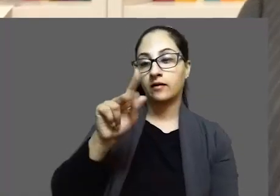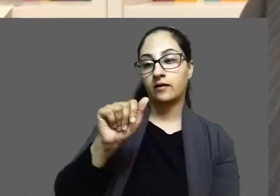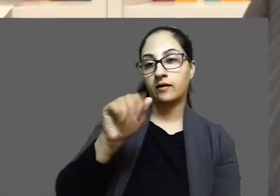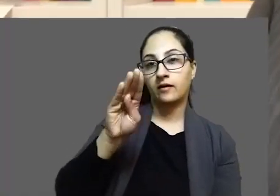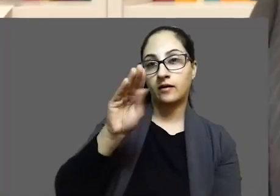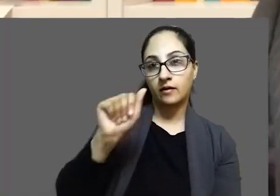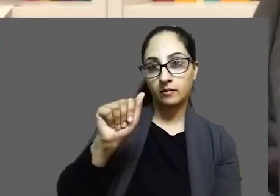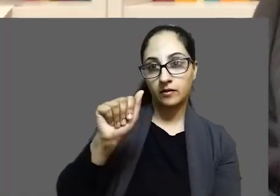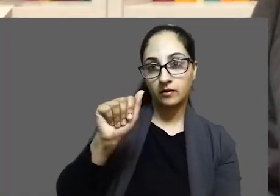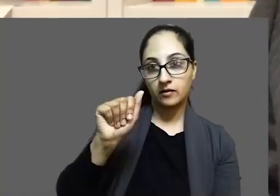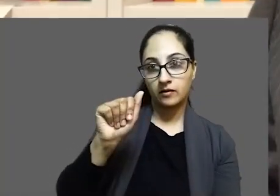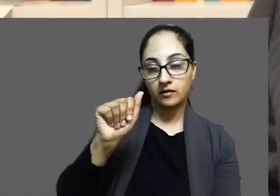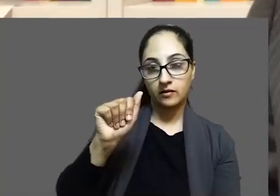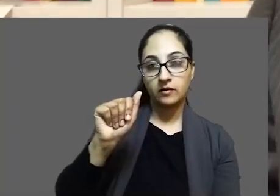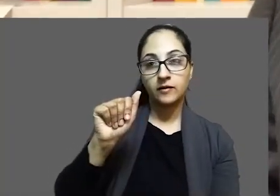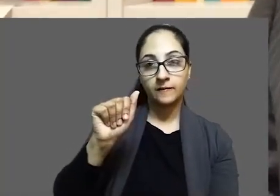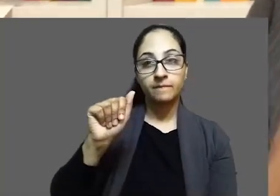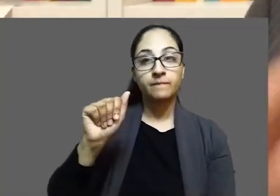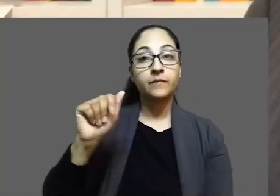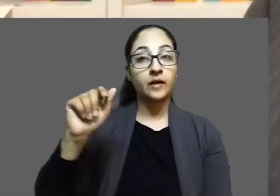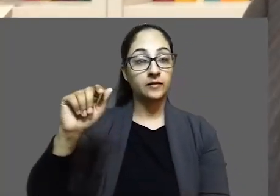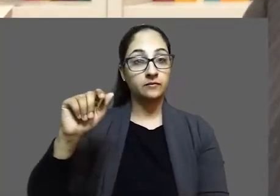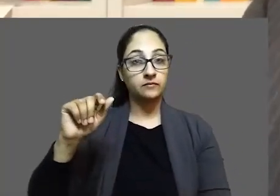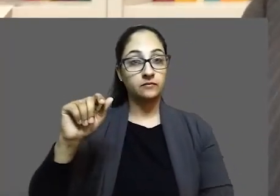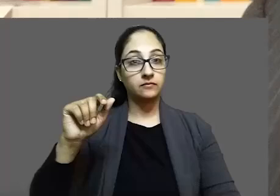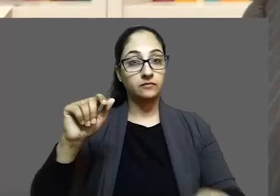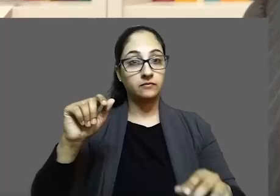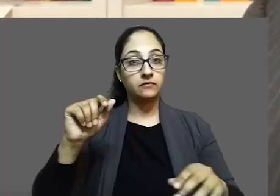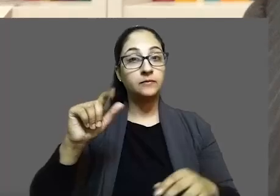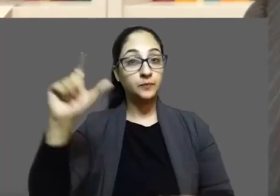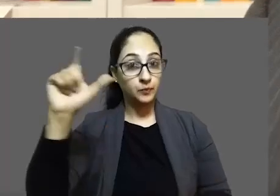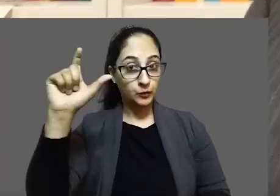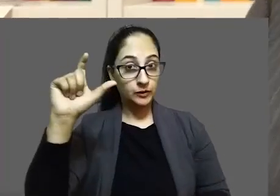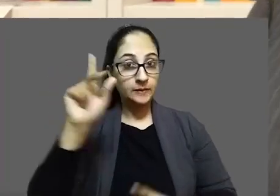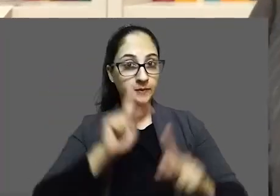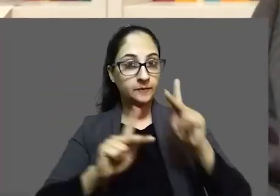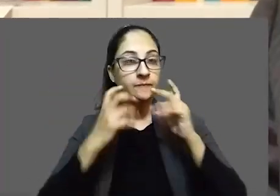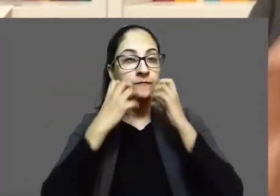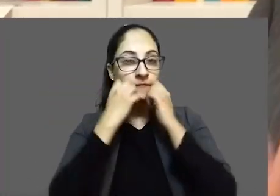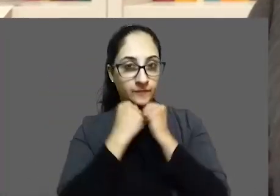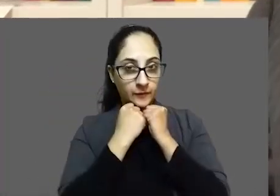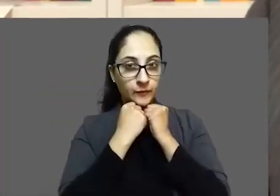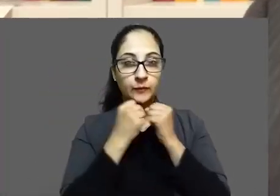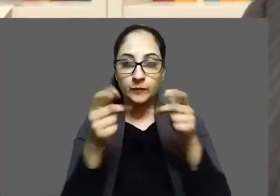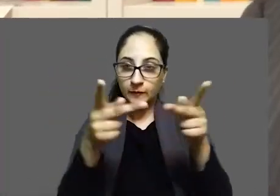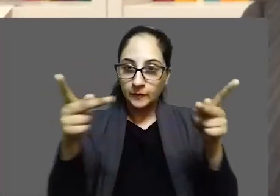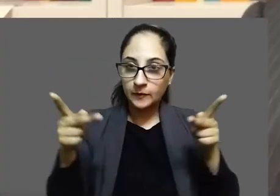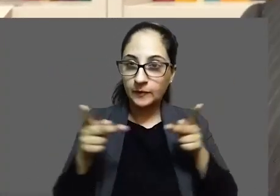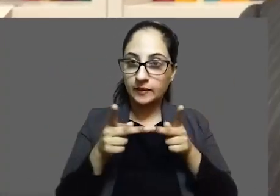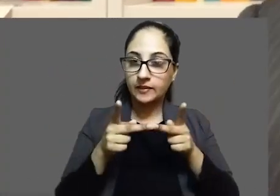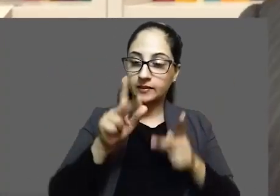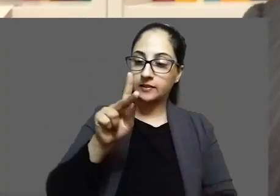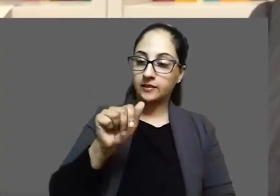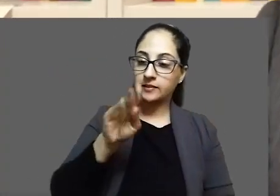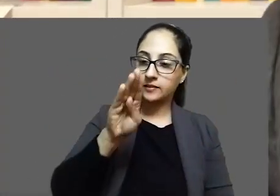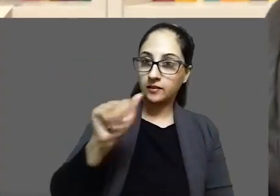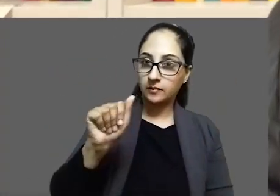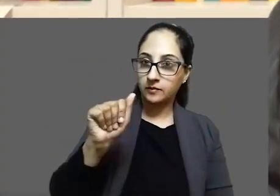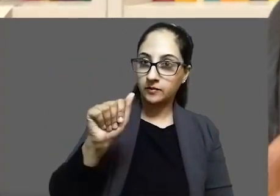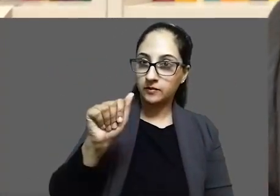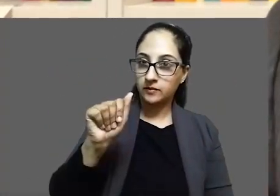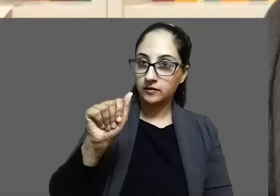Kaaba, you know, the metaphorical center of the world, physical world for